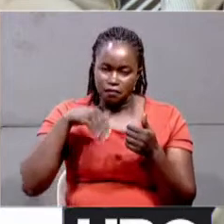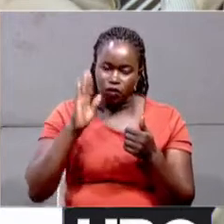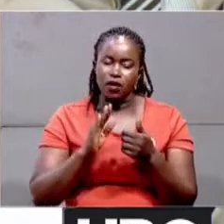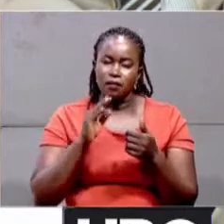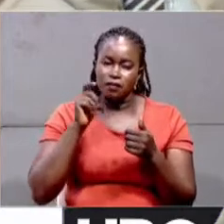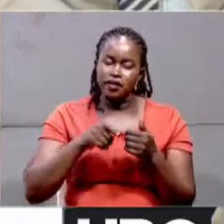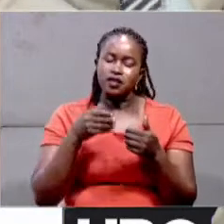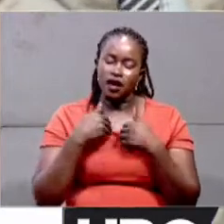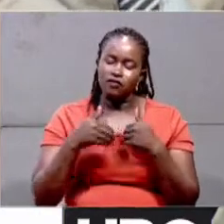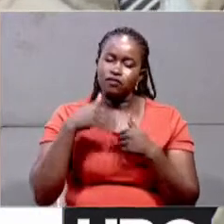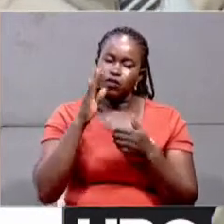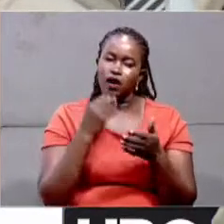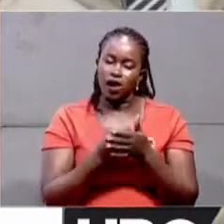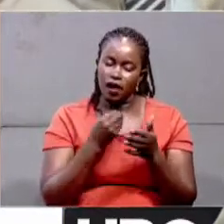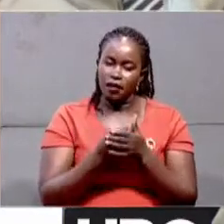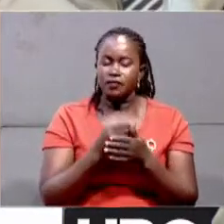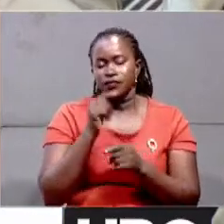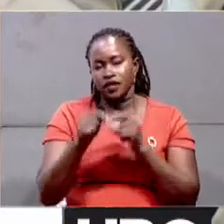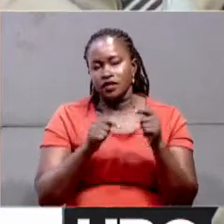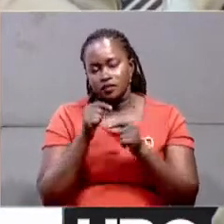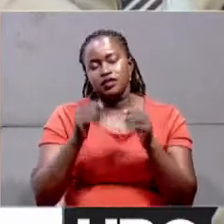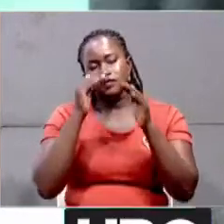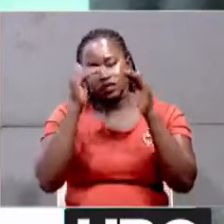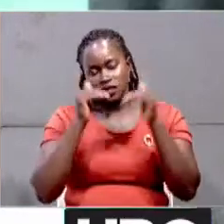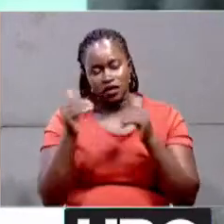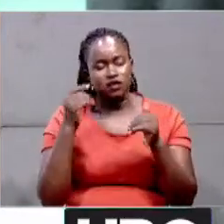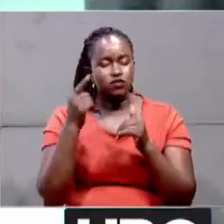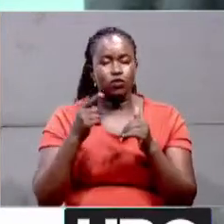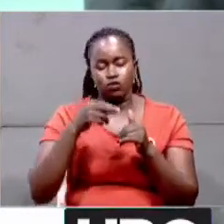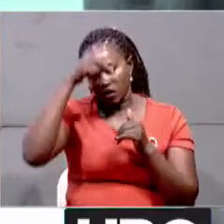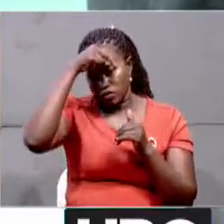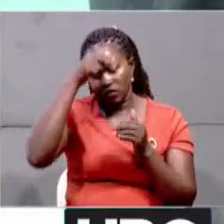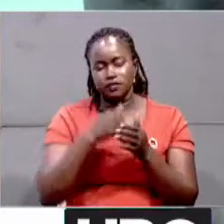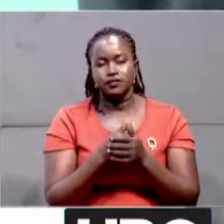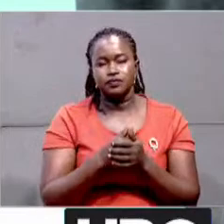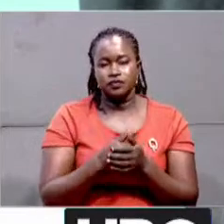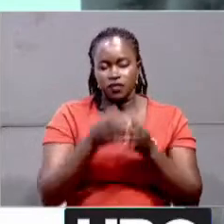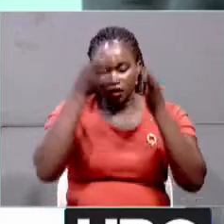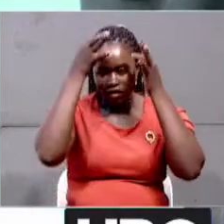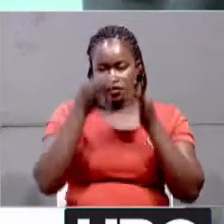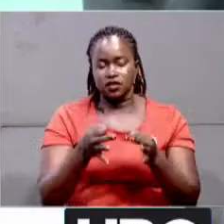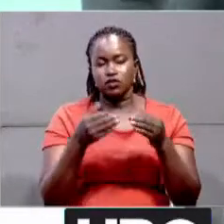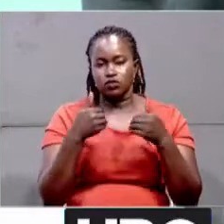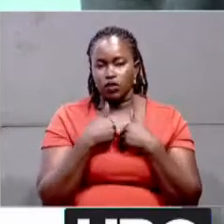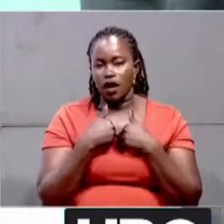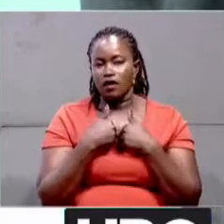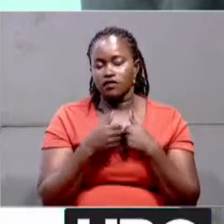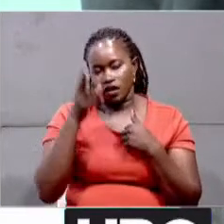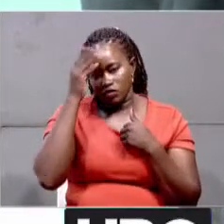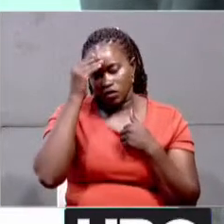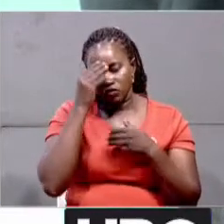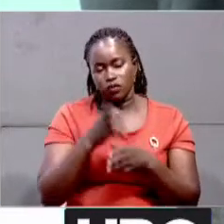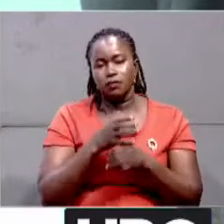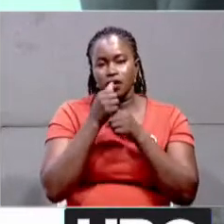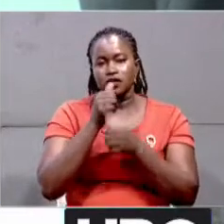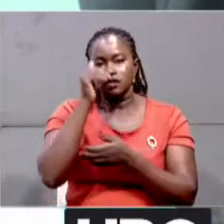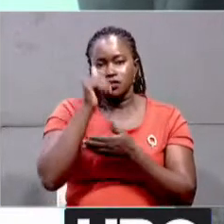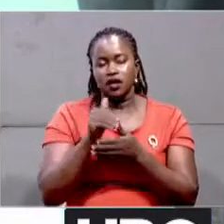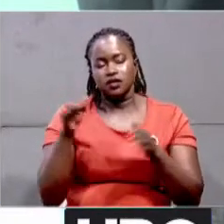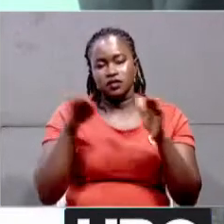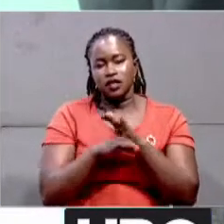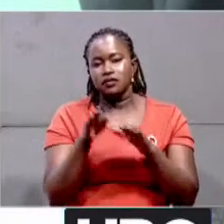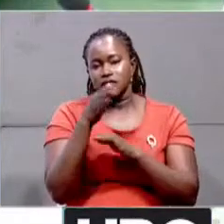the specific standards for our graduates. The decision to have the education budget cut, according to the State Minister